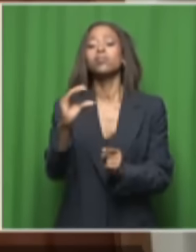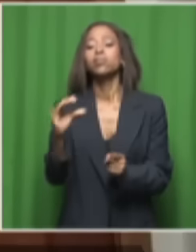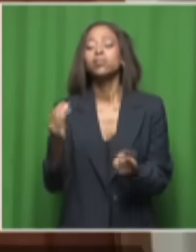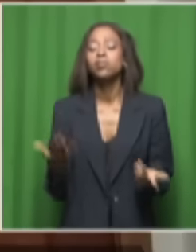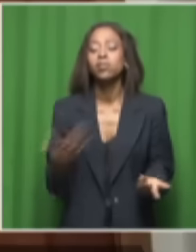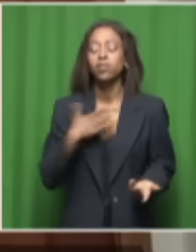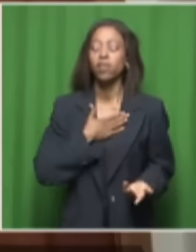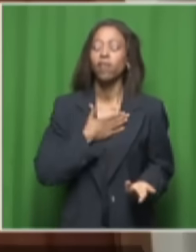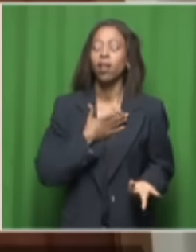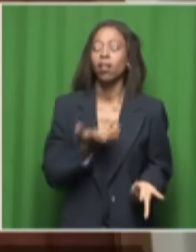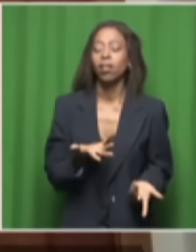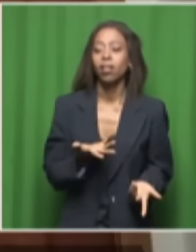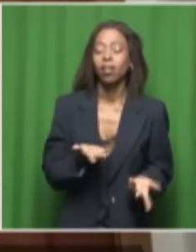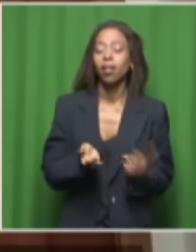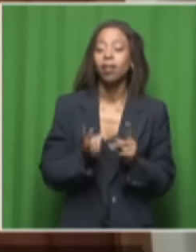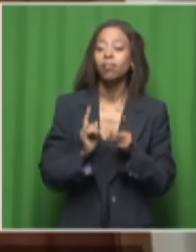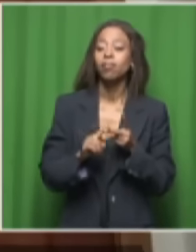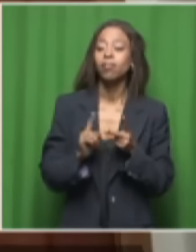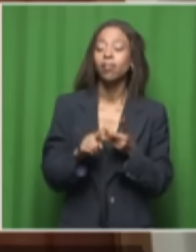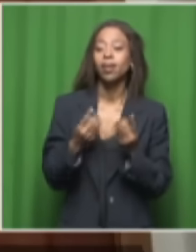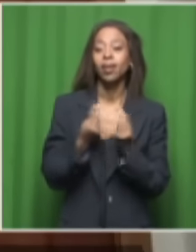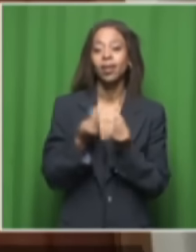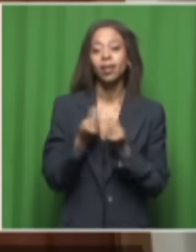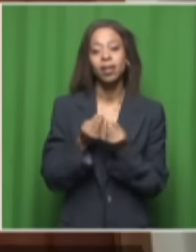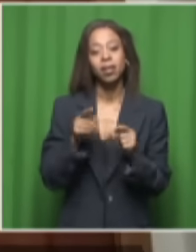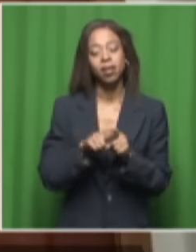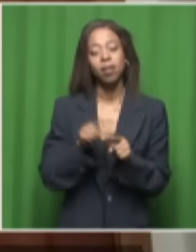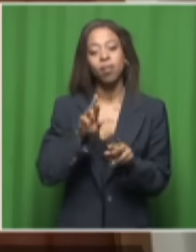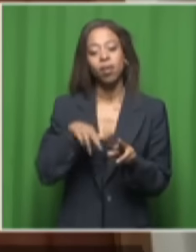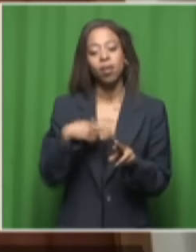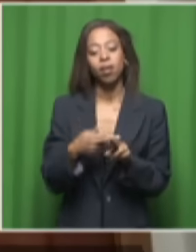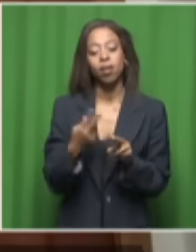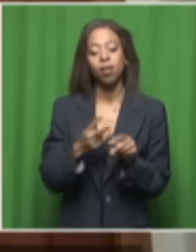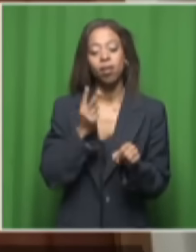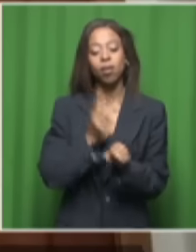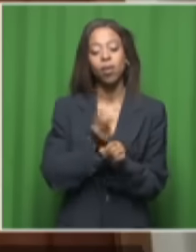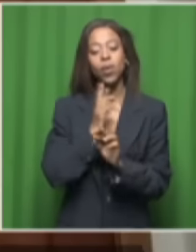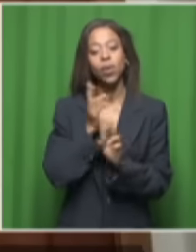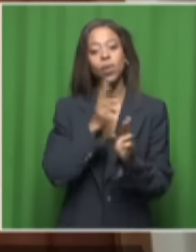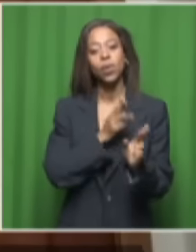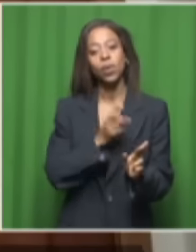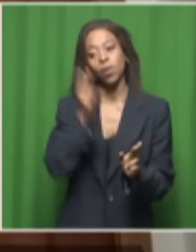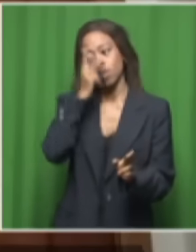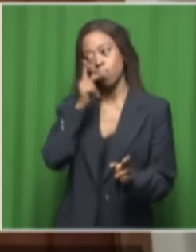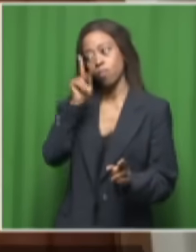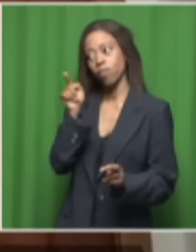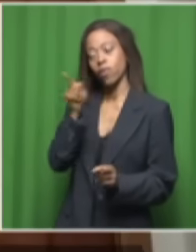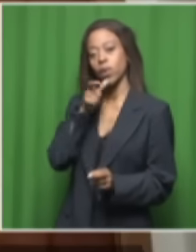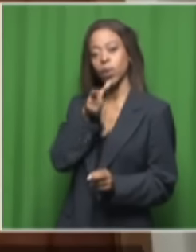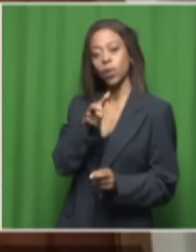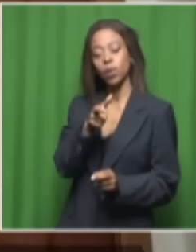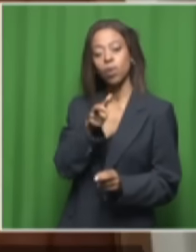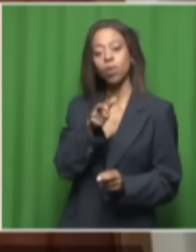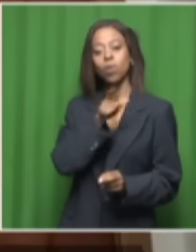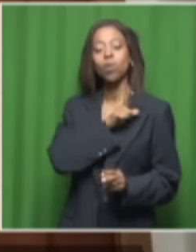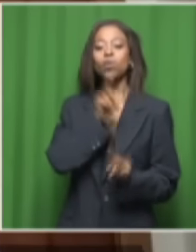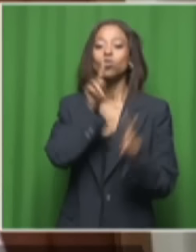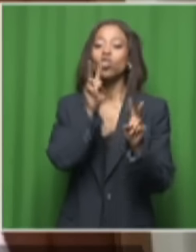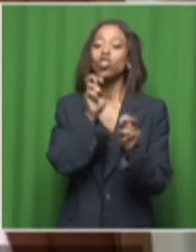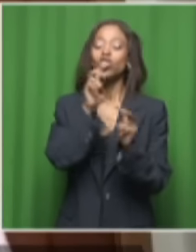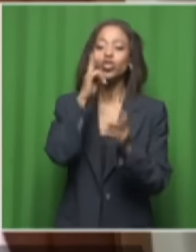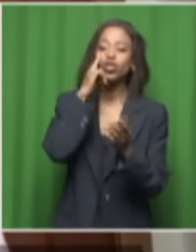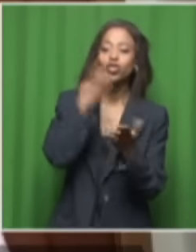if they so wish. Yeah. But the second thing that I do want to say, in response to what Prof. Landsberg has said around evidence and